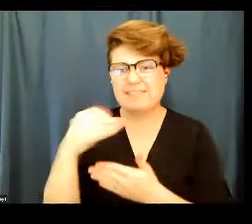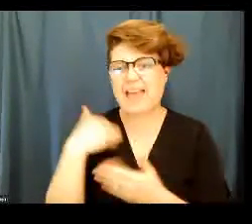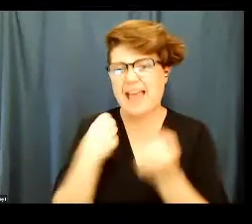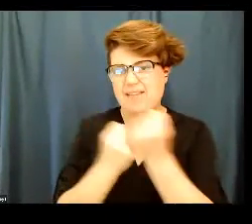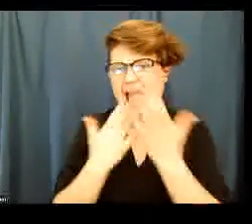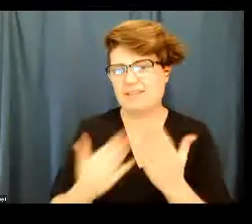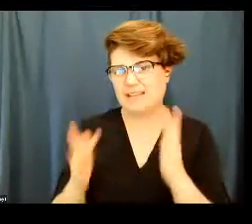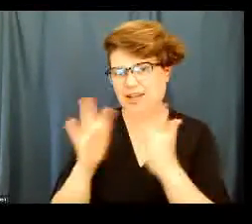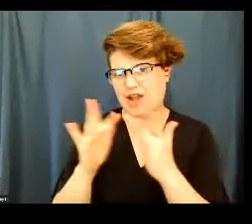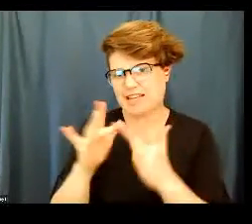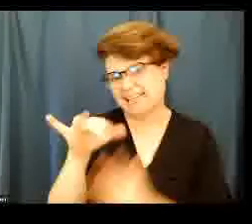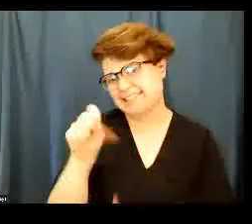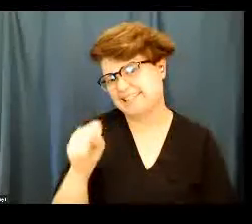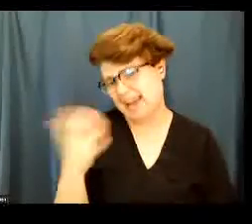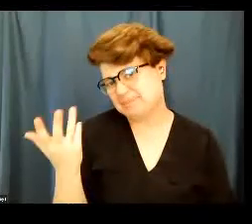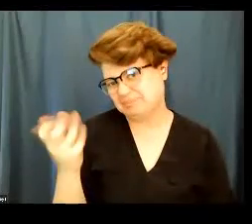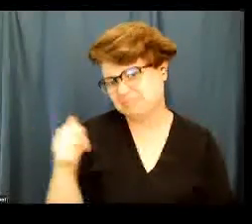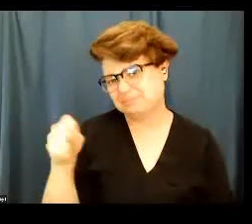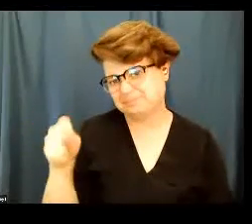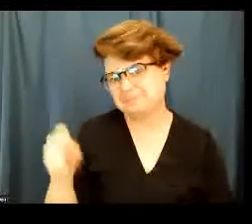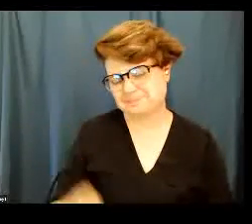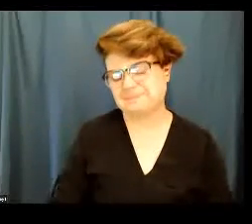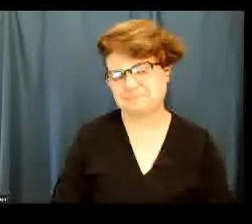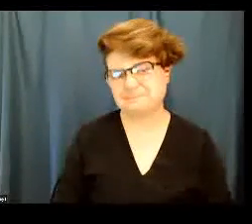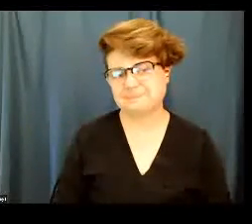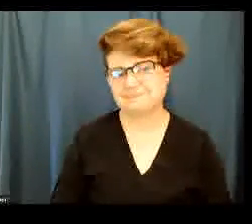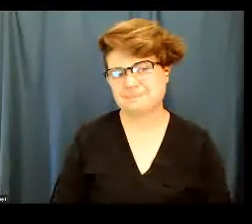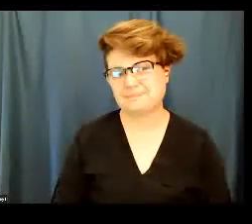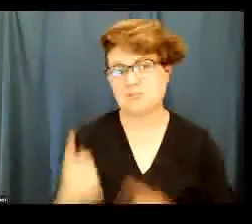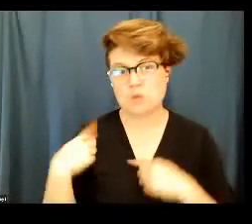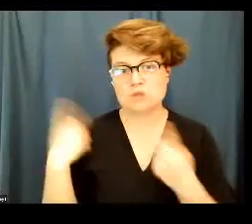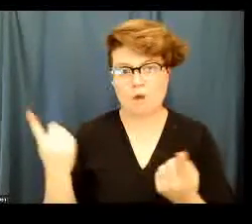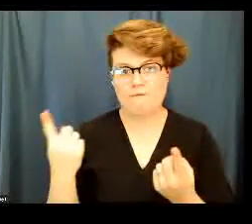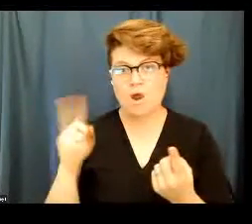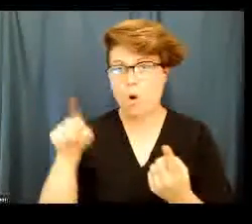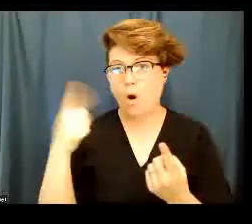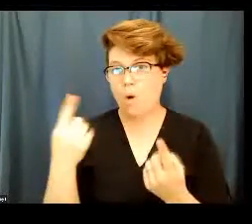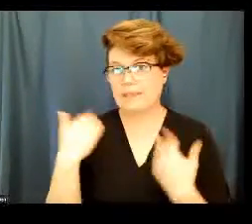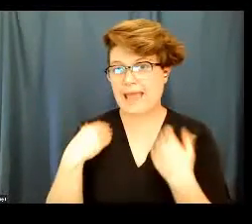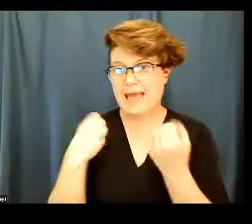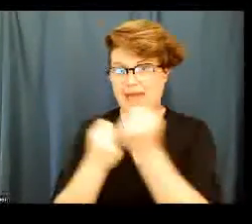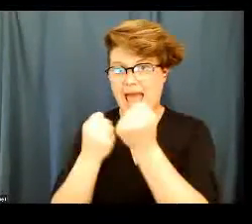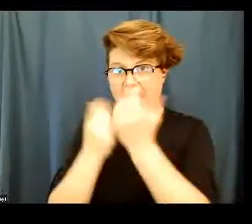Yeah. Yeah, so far there's only an advocate contacted